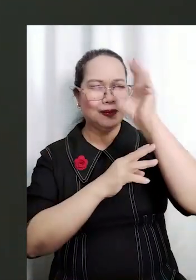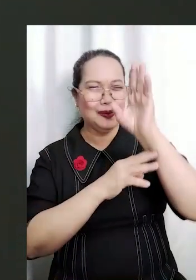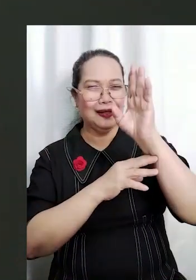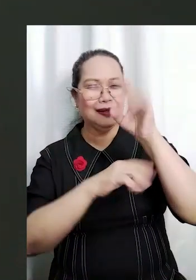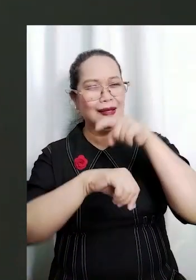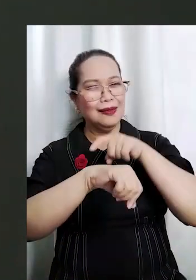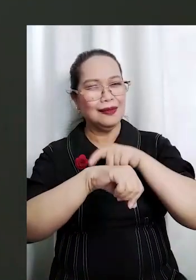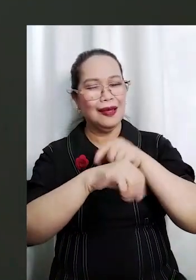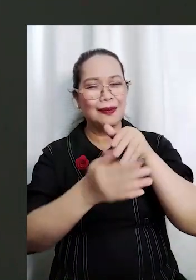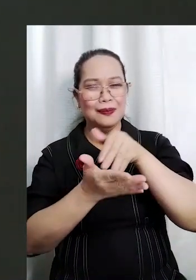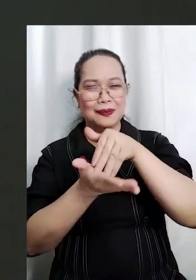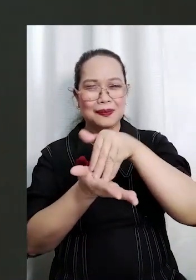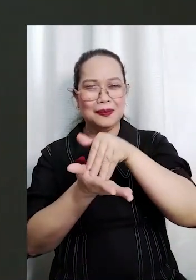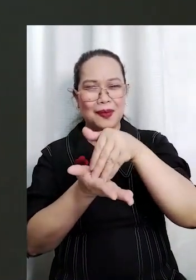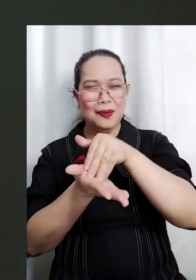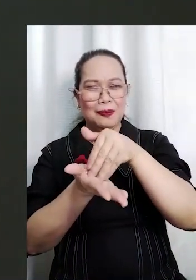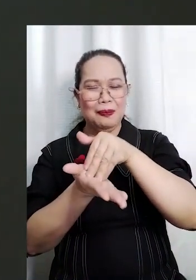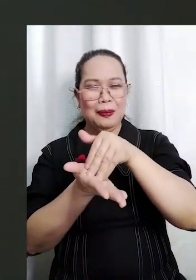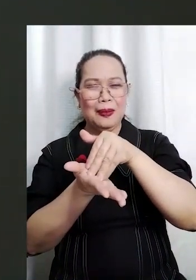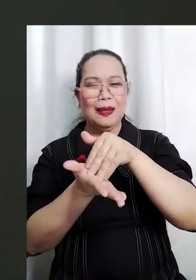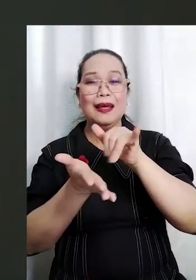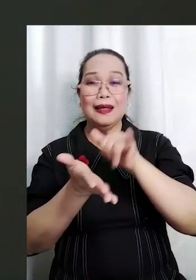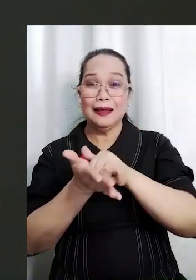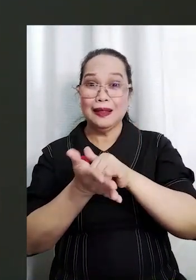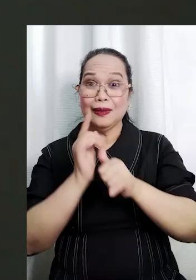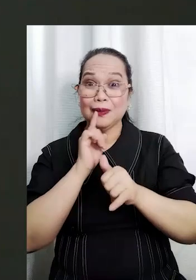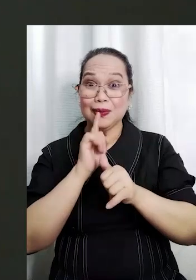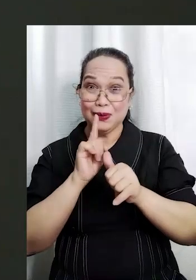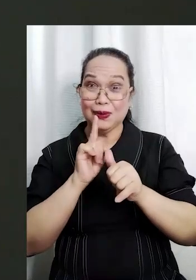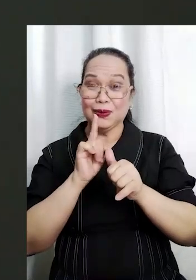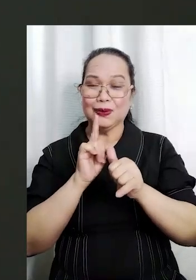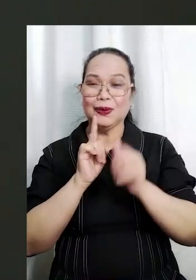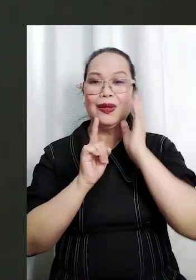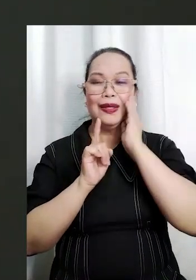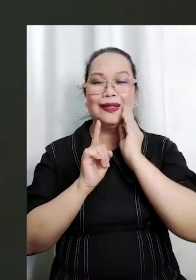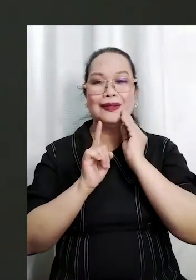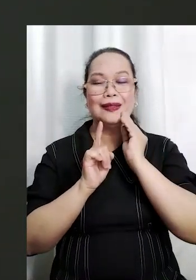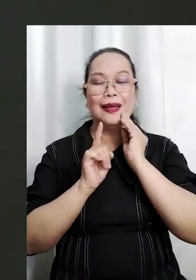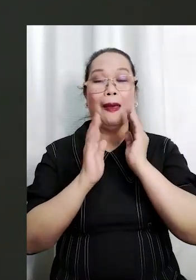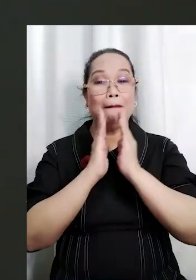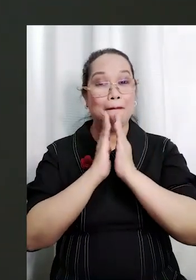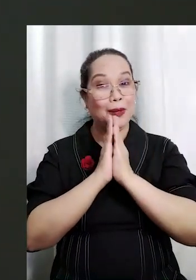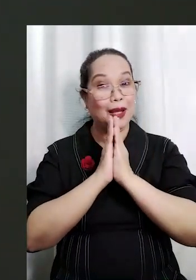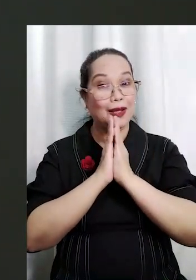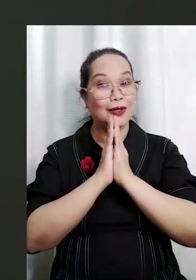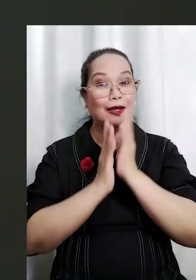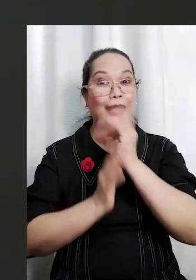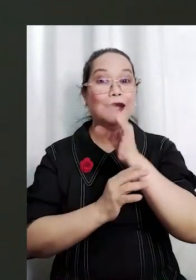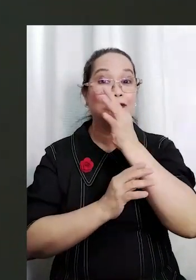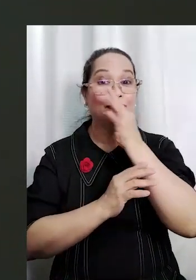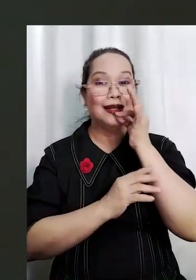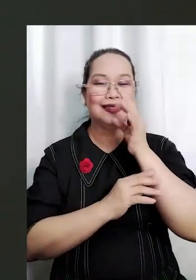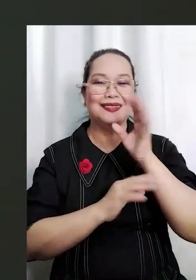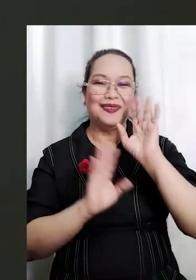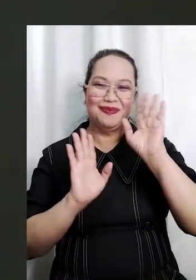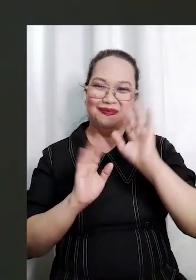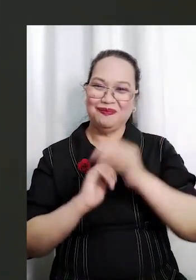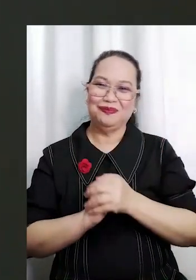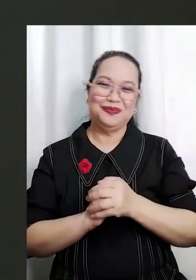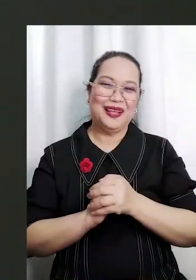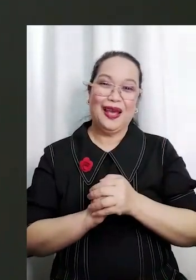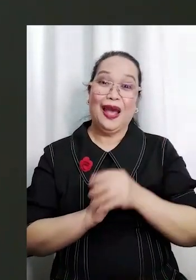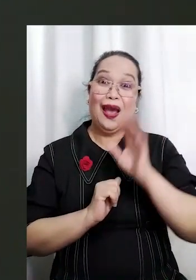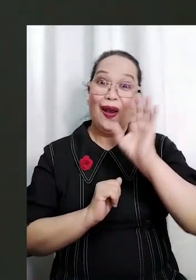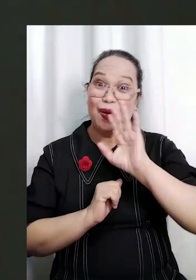in times of weakness. And that is the point of the exercise of prayer and fasting. By the way,